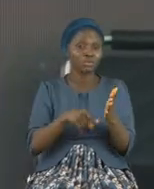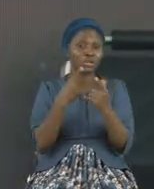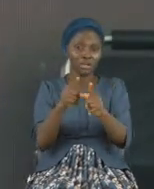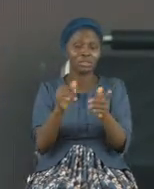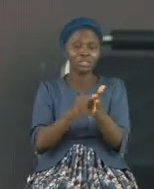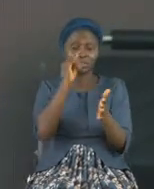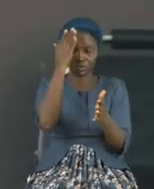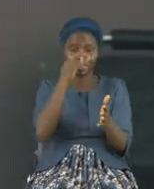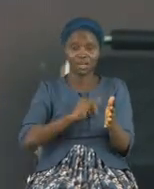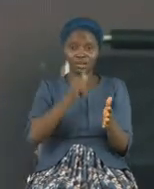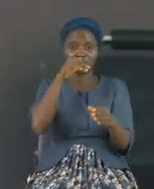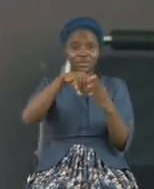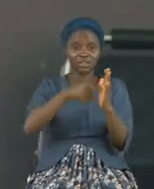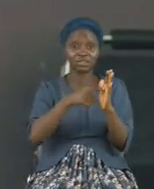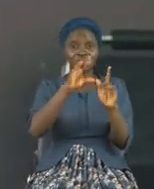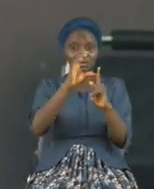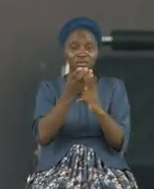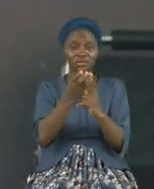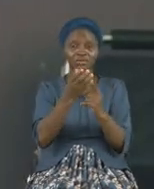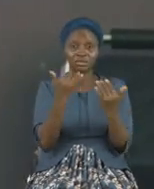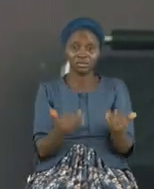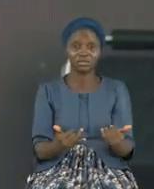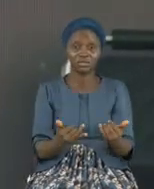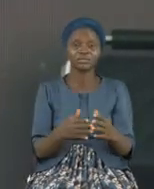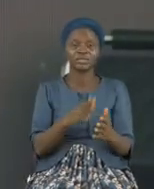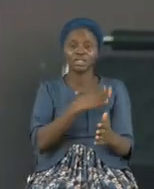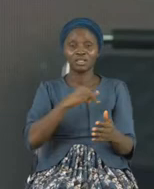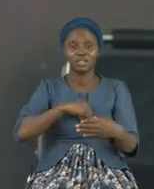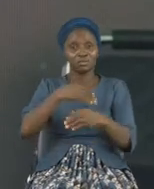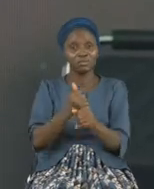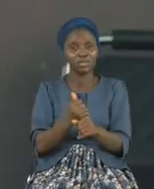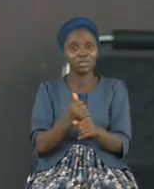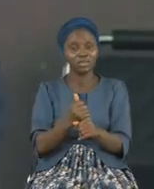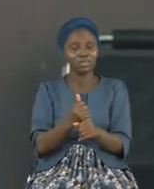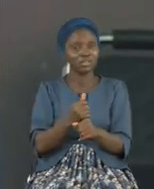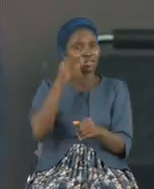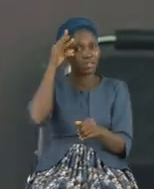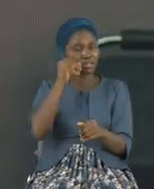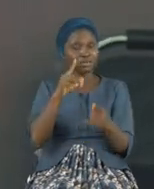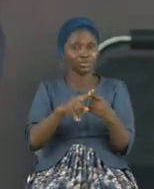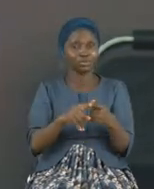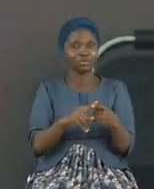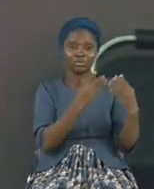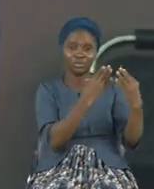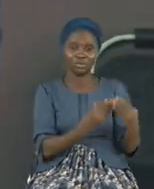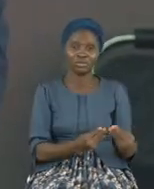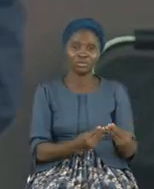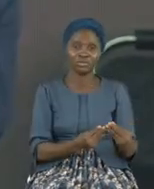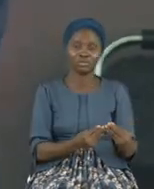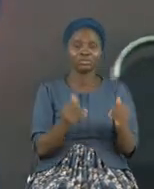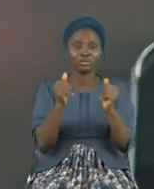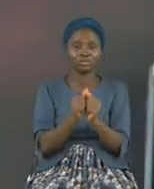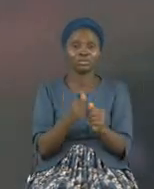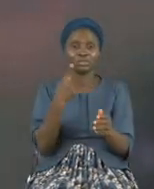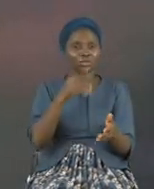I made them to reconcile between each other and to settle what they ought to settle.